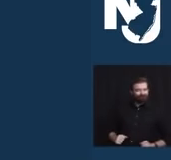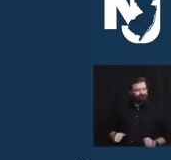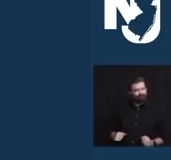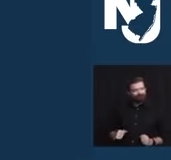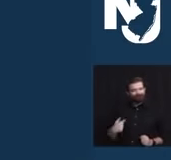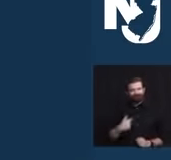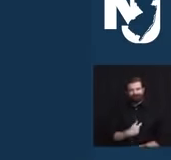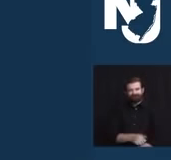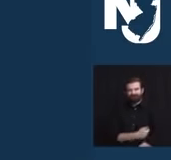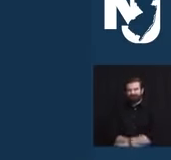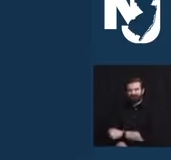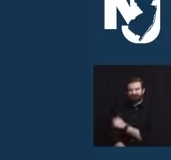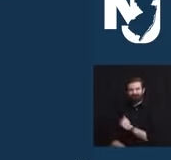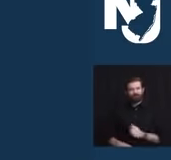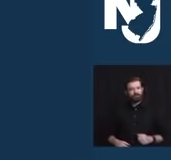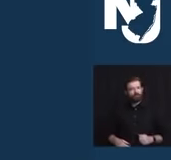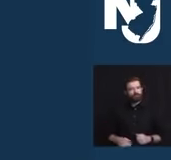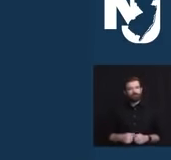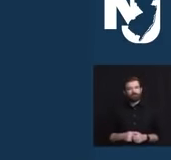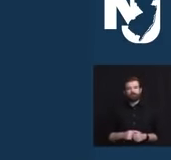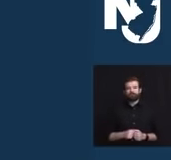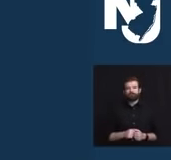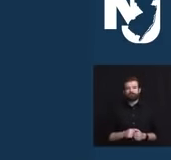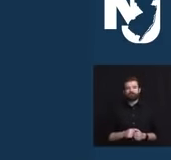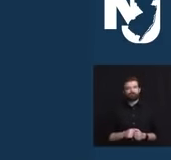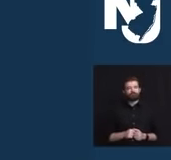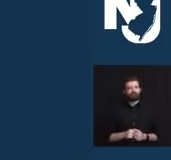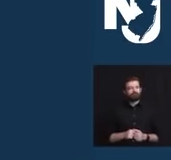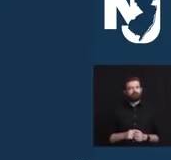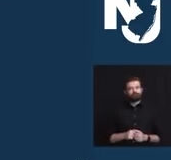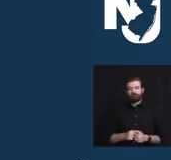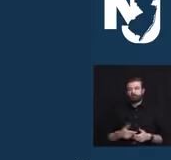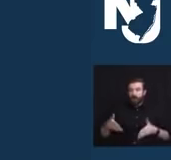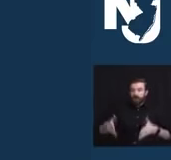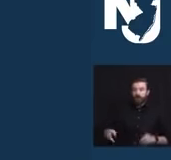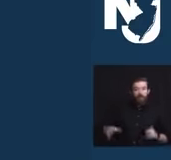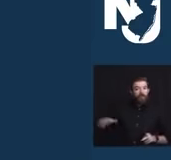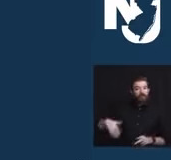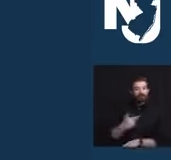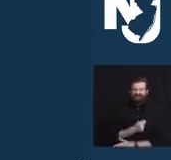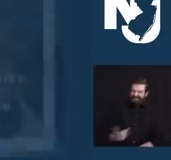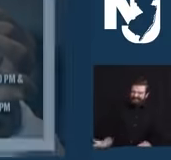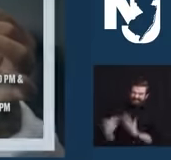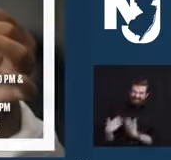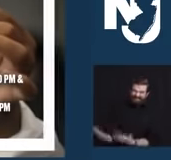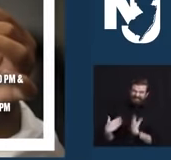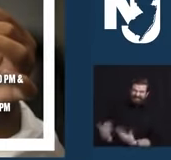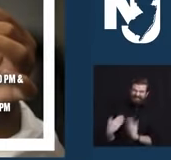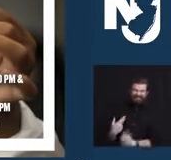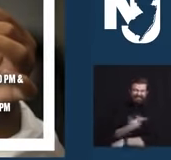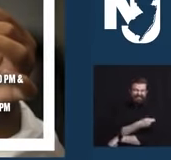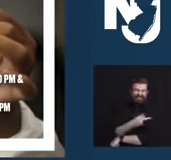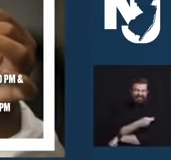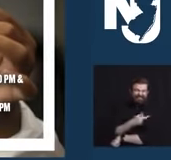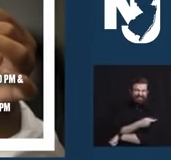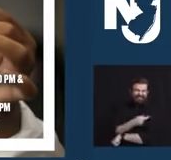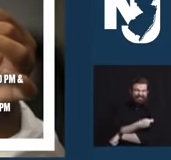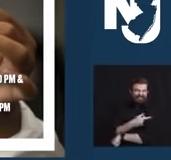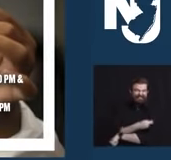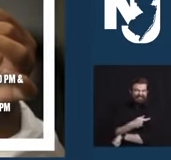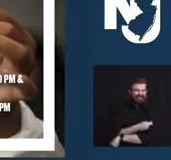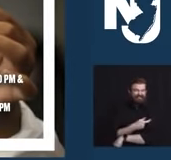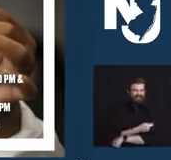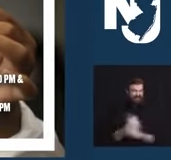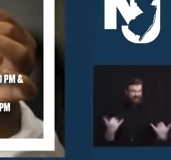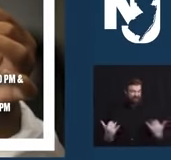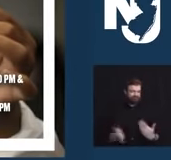state, to bring the rest of New Jersey along. First, we're making it easy for you to get vaccinated. Each of our